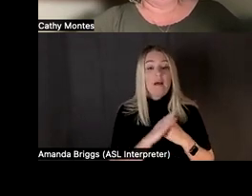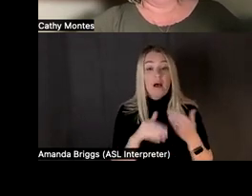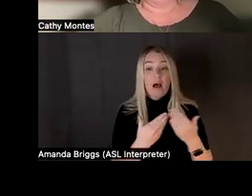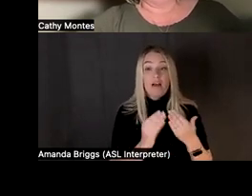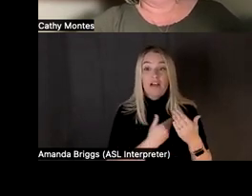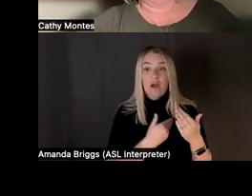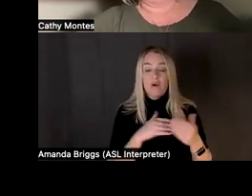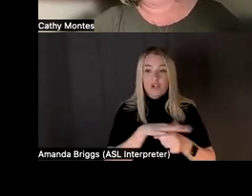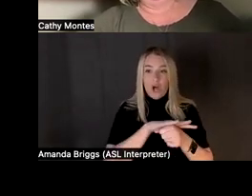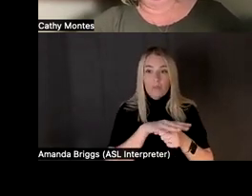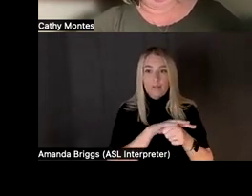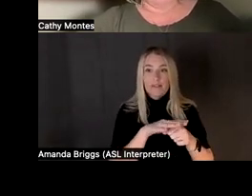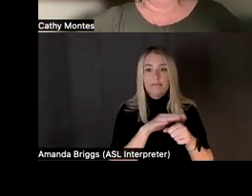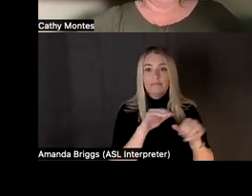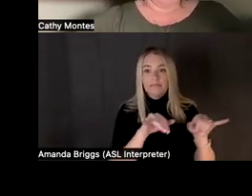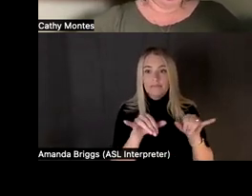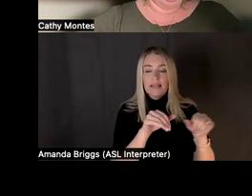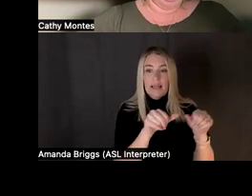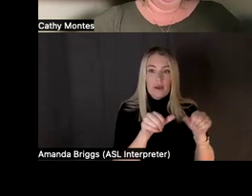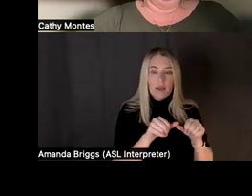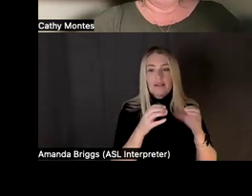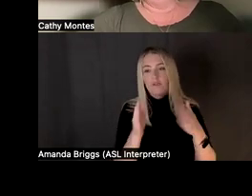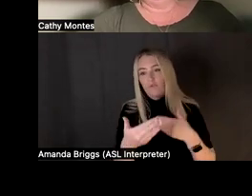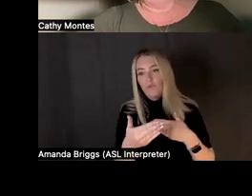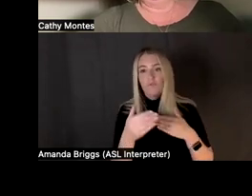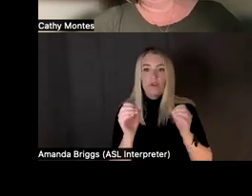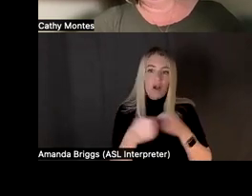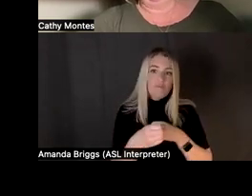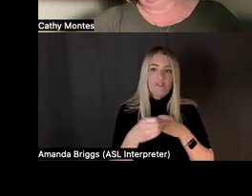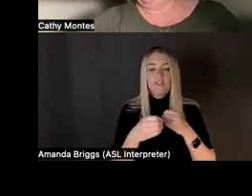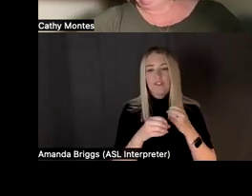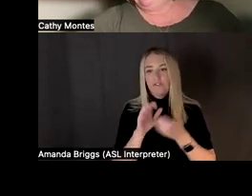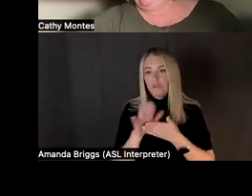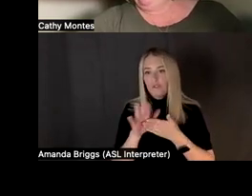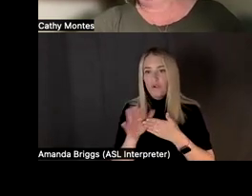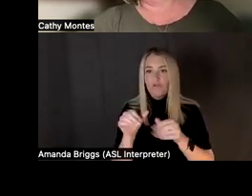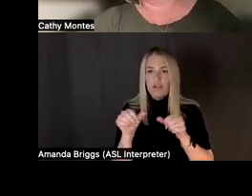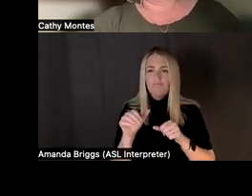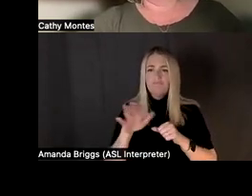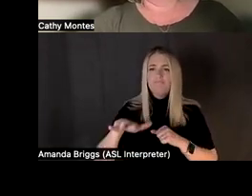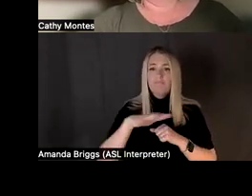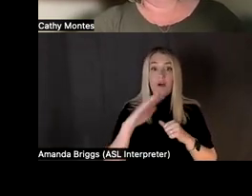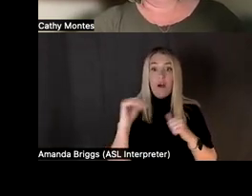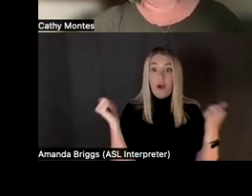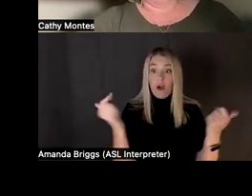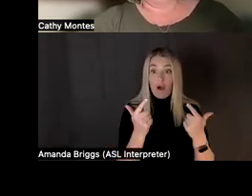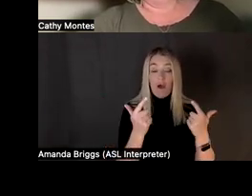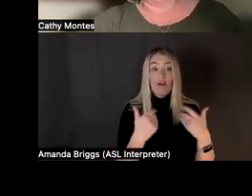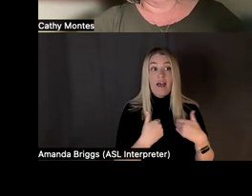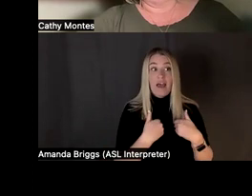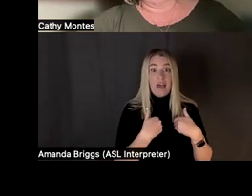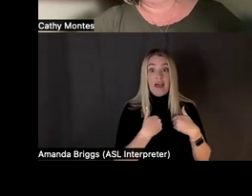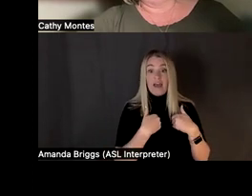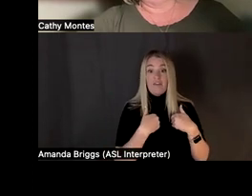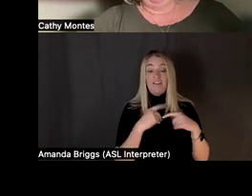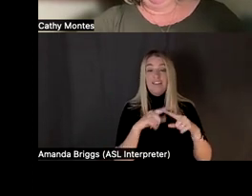areas, classrooms, health offices, custodial areas, every place on campus is now outfitted with